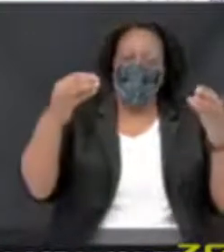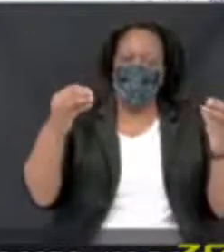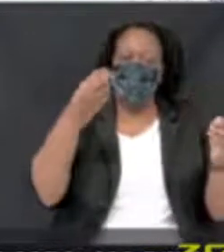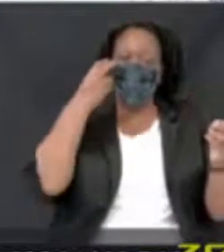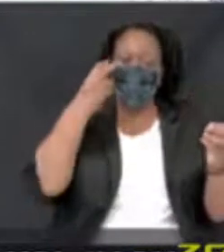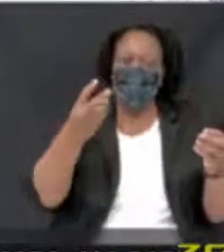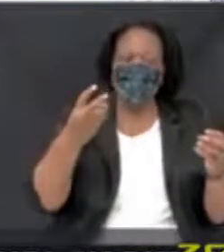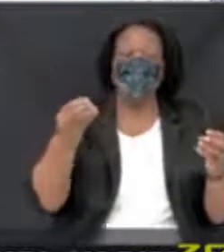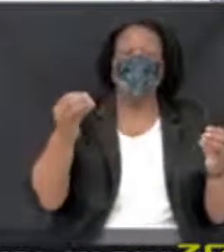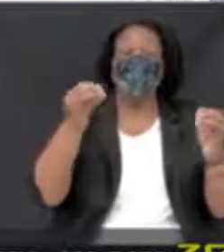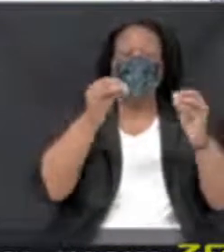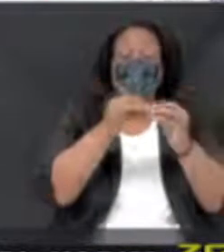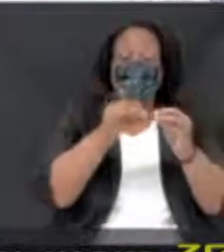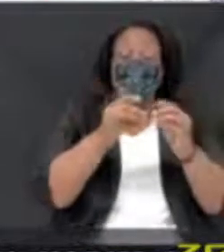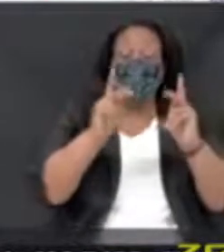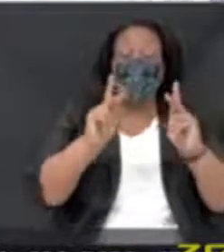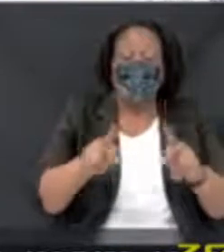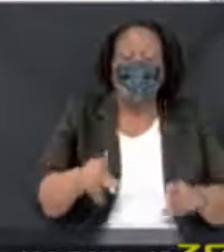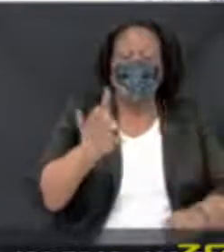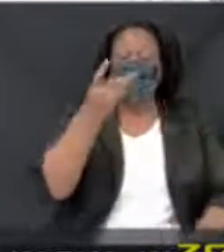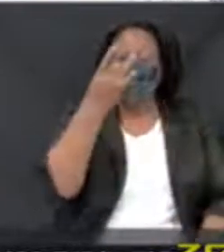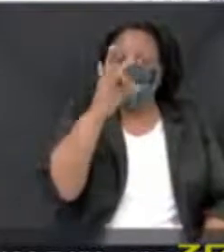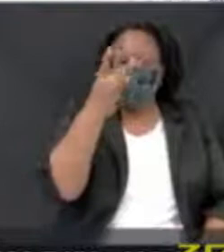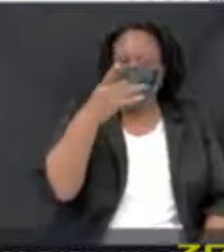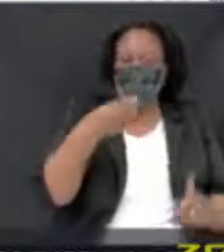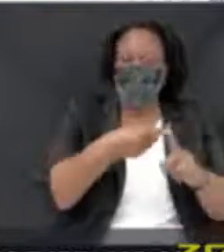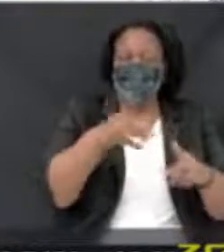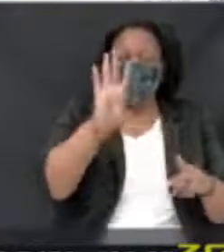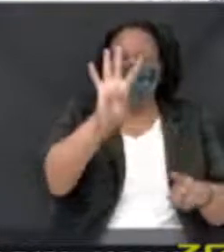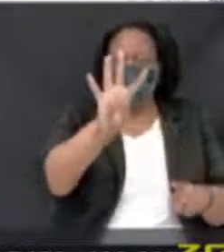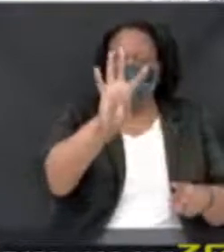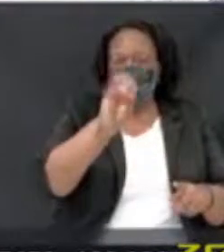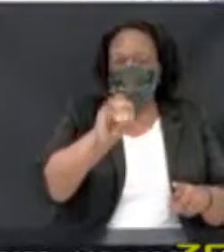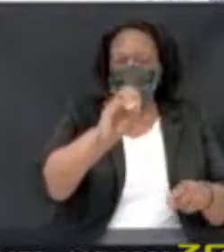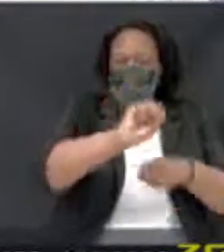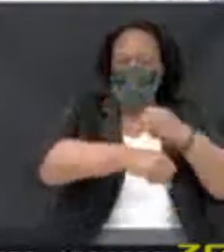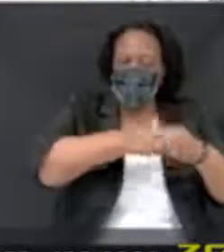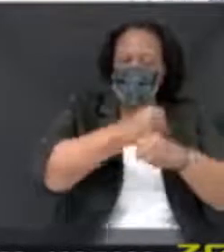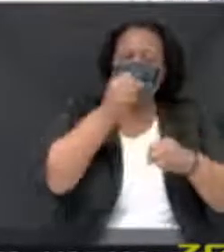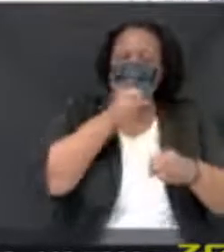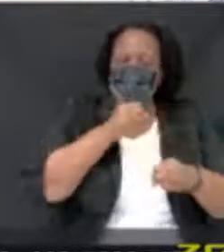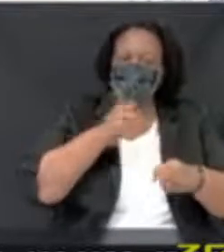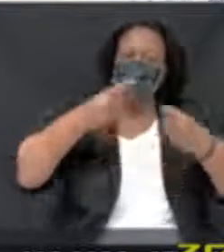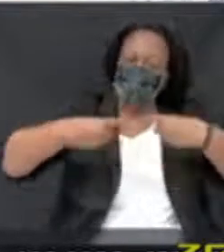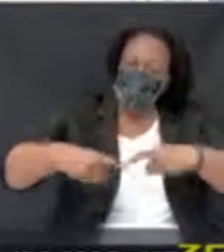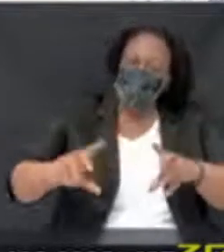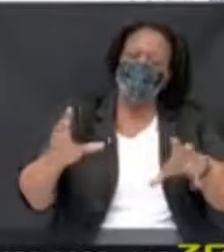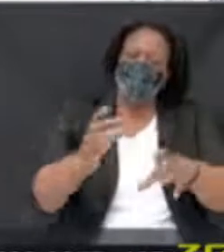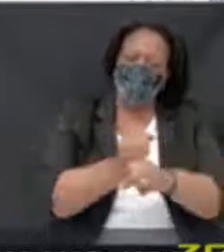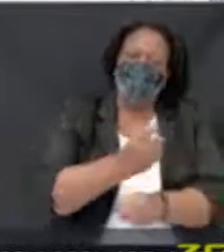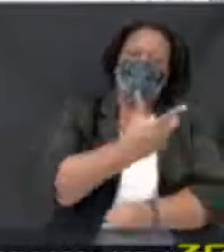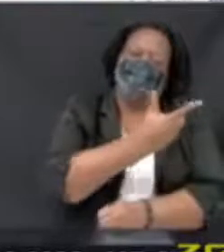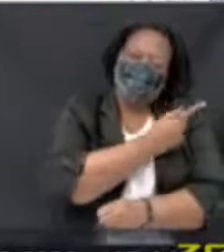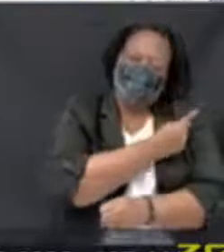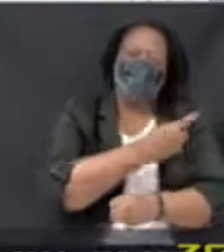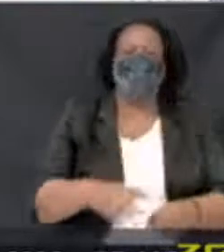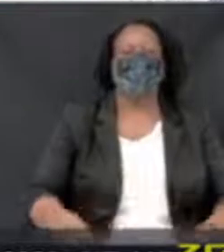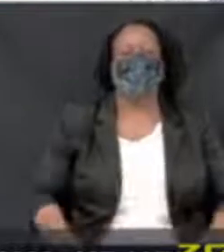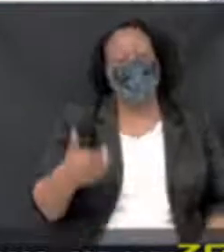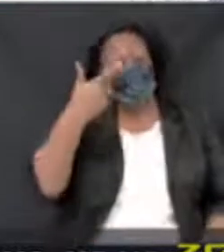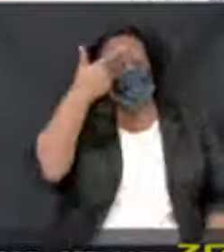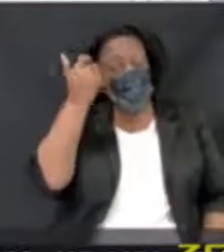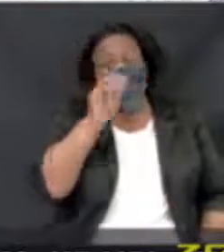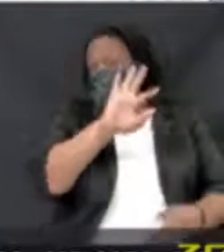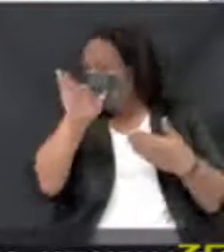the group of adults with the lowest vaccination coverage and the highest rate of viral transmission. These are the ones who want